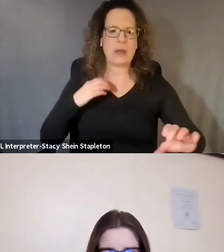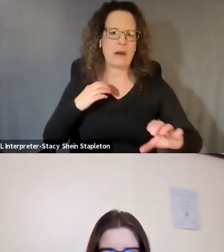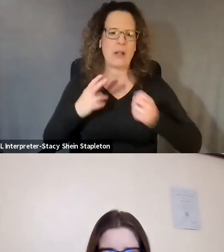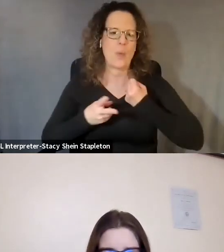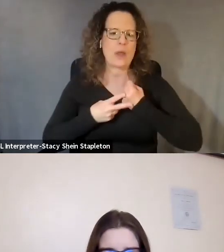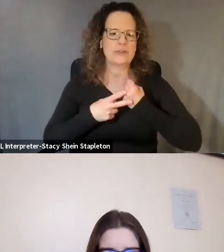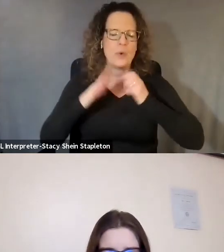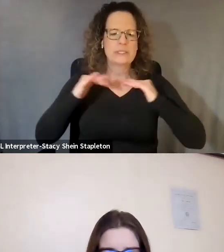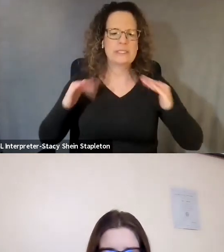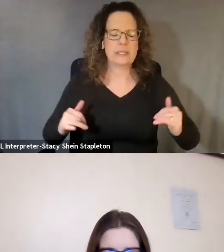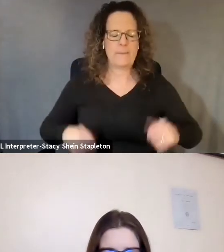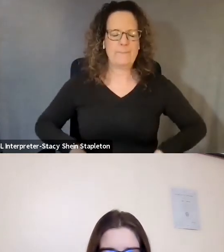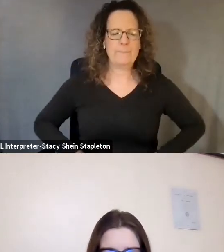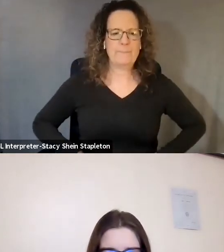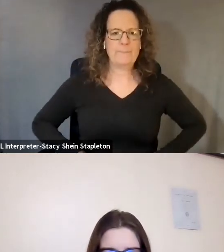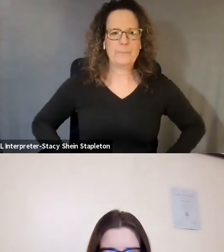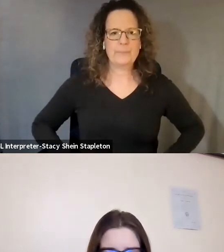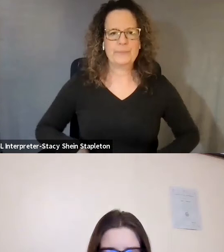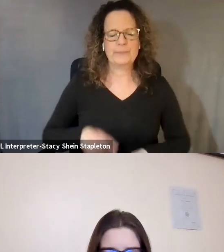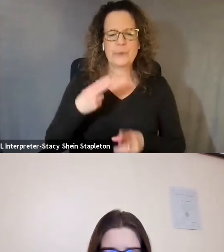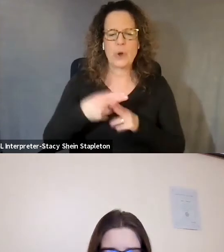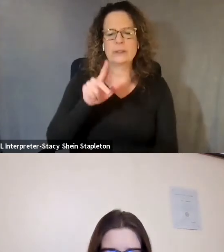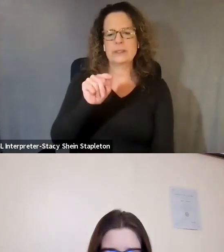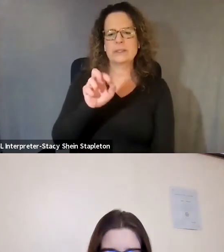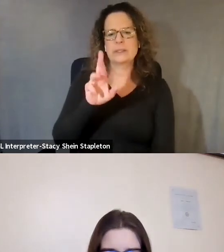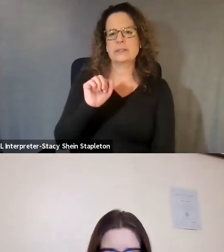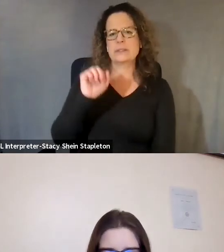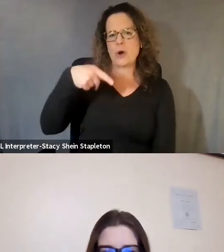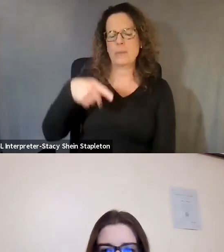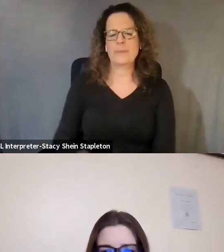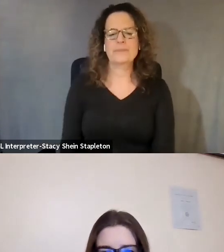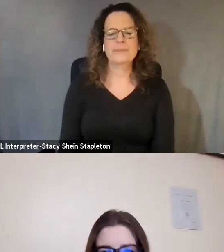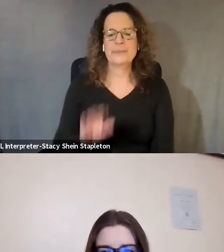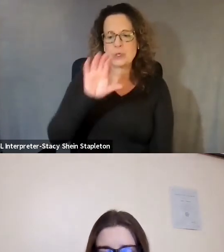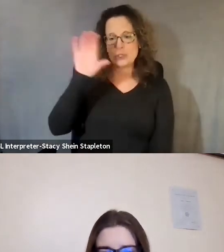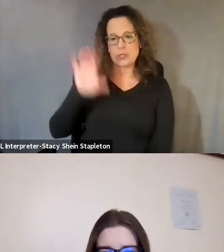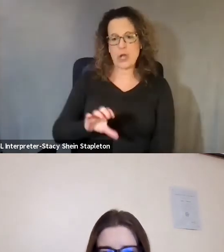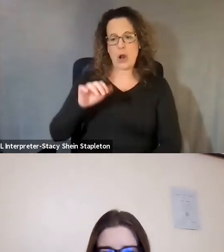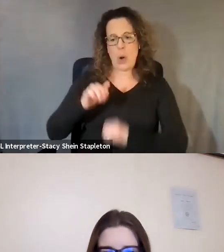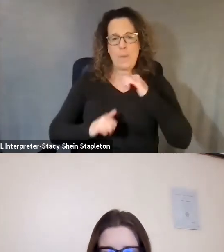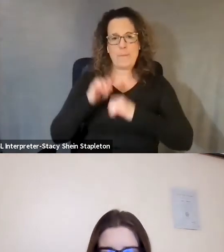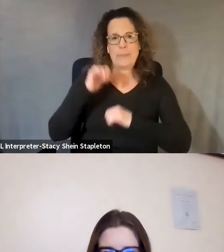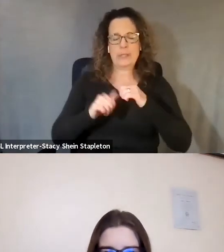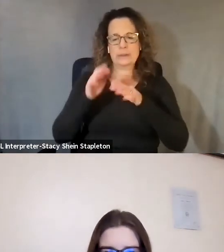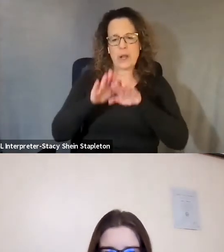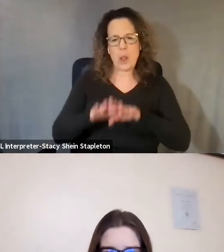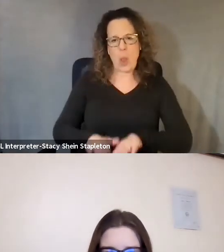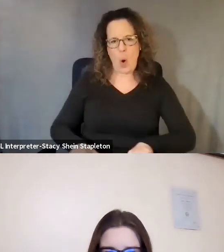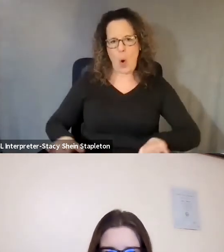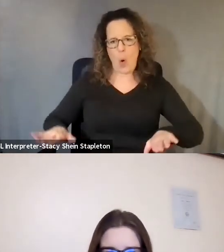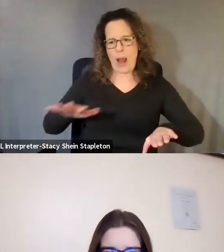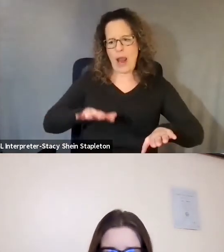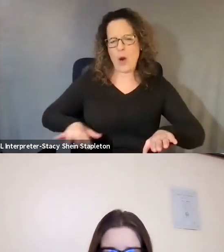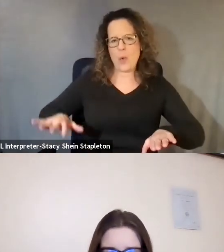reservoir plan, or TARP. Essentially Chicago was built in a very low-lying area,